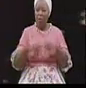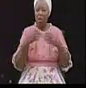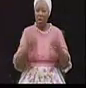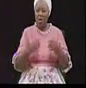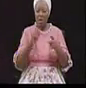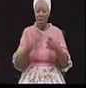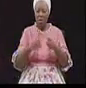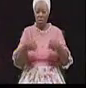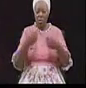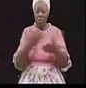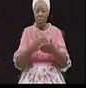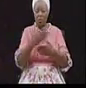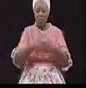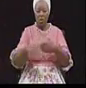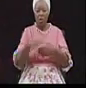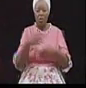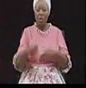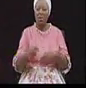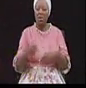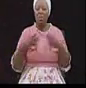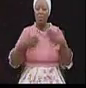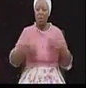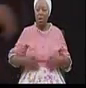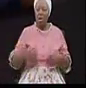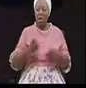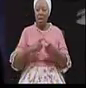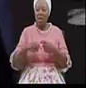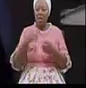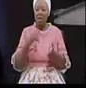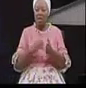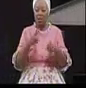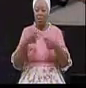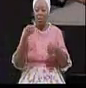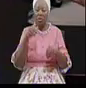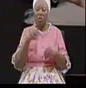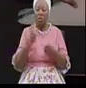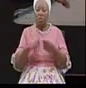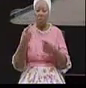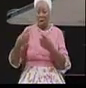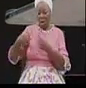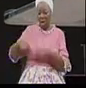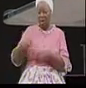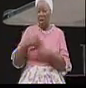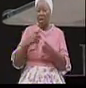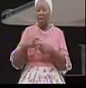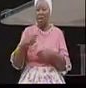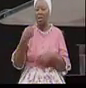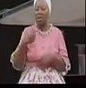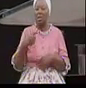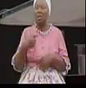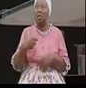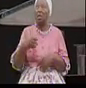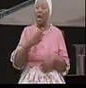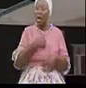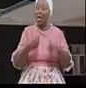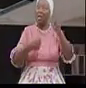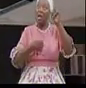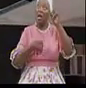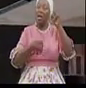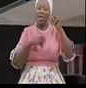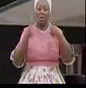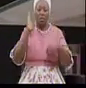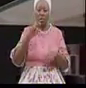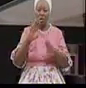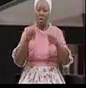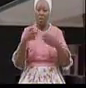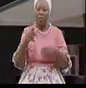goes beyond the body, and he goes to the heart, and he says, and I will give you